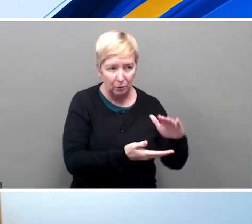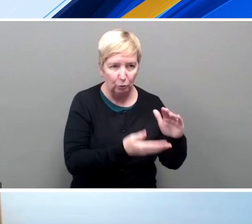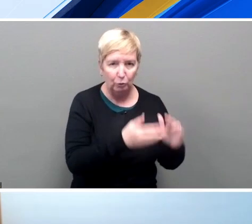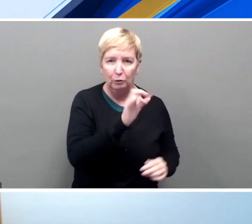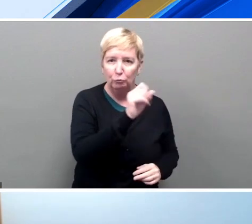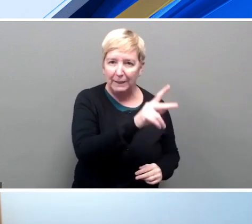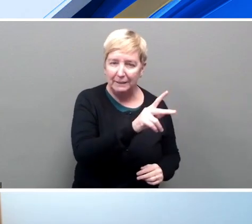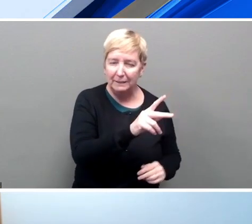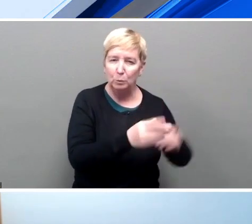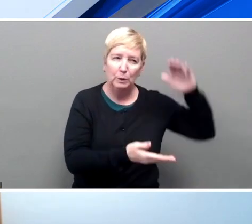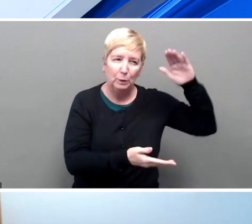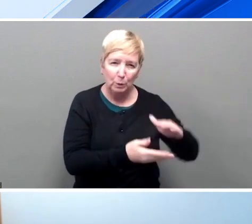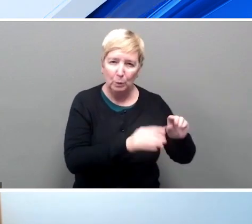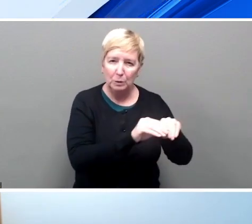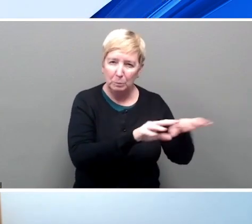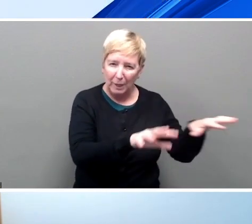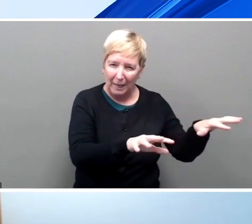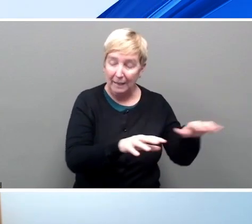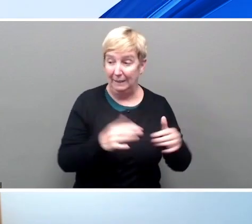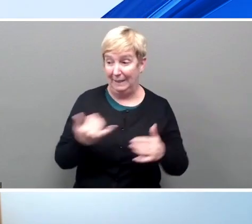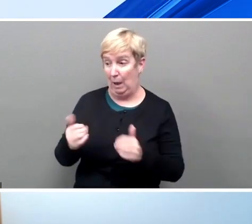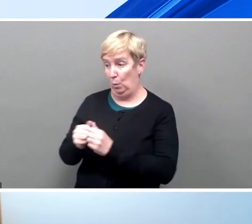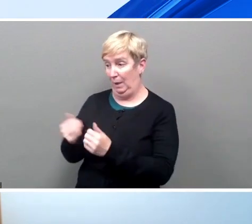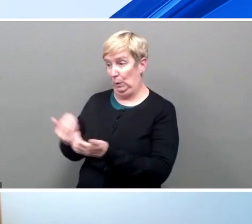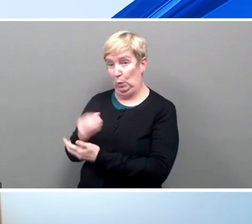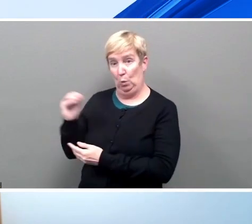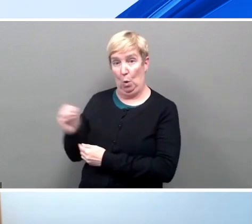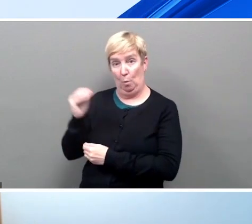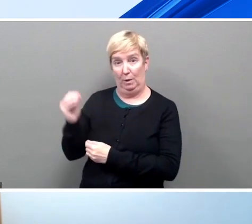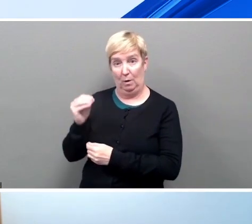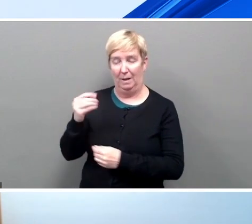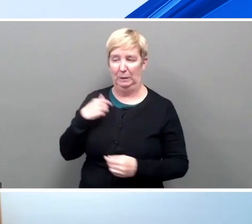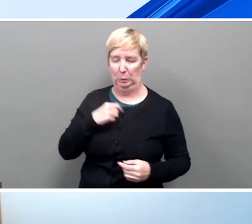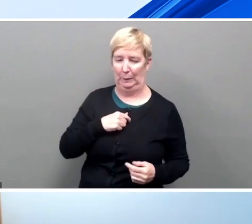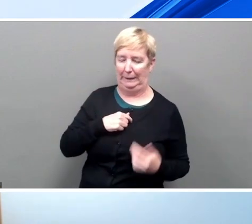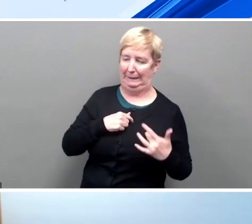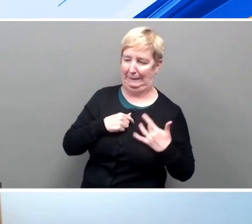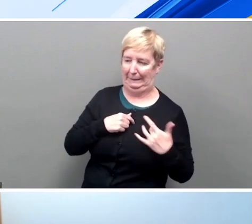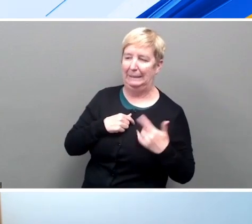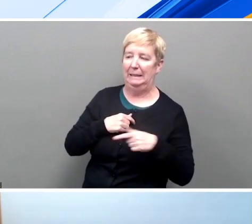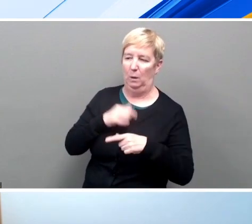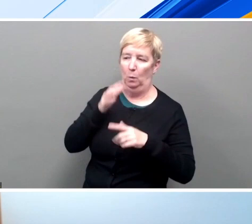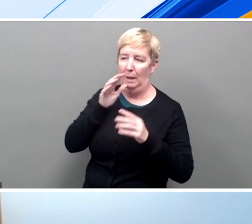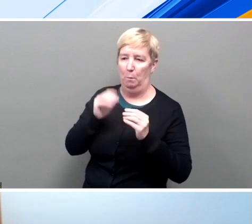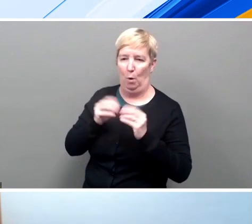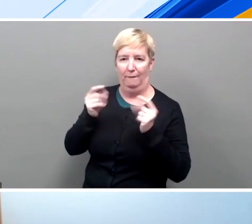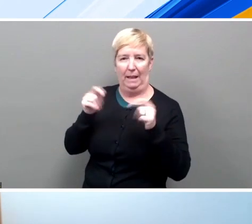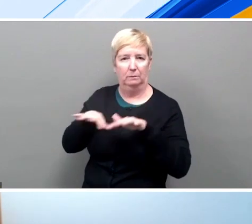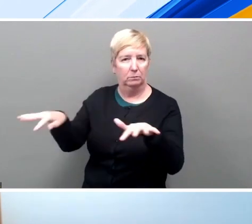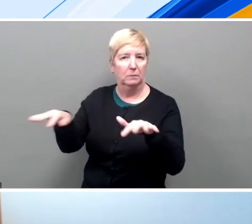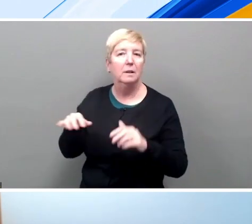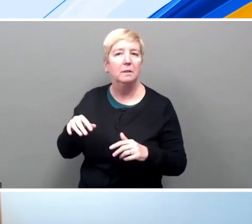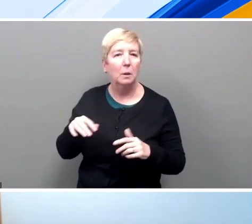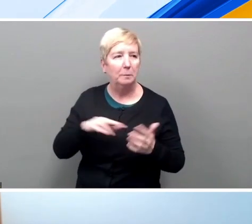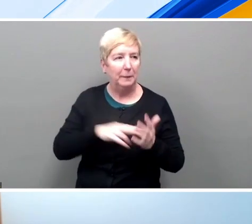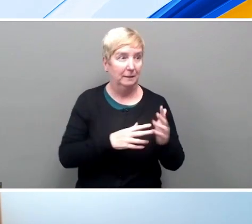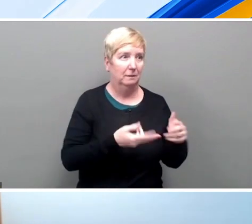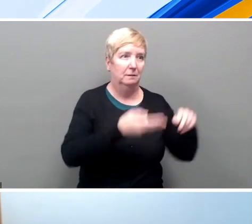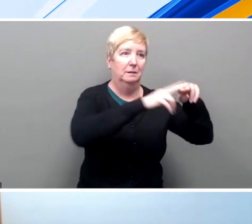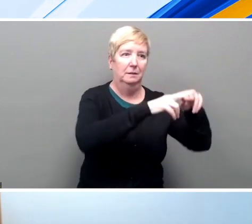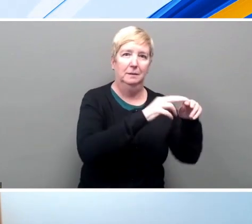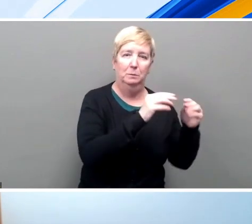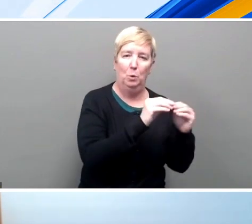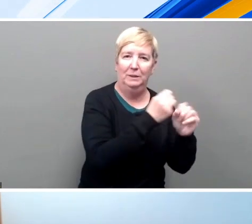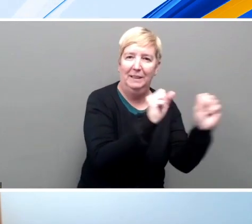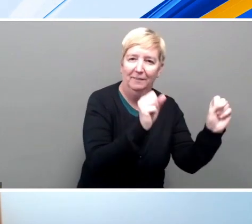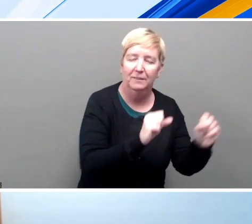spread, particularly with a new variant coming on board where many of us believe it may spread a little faster. And then for everybody else